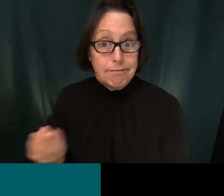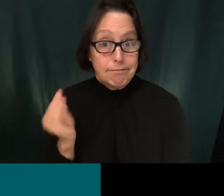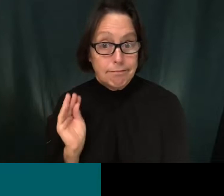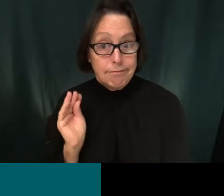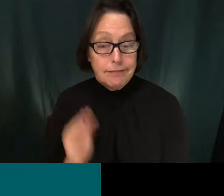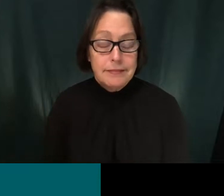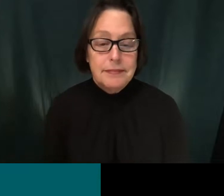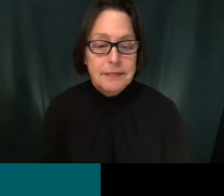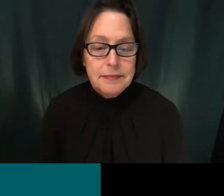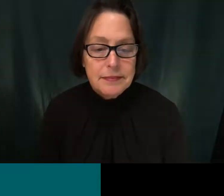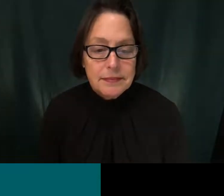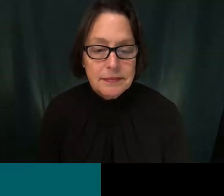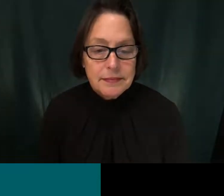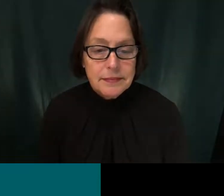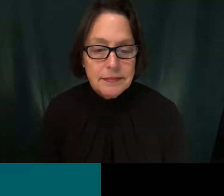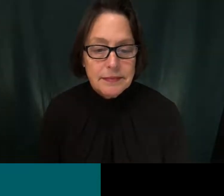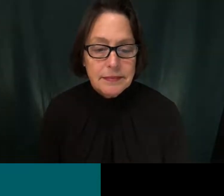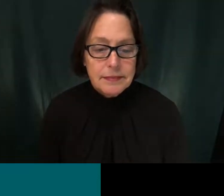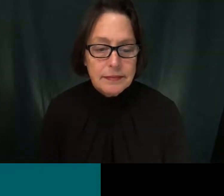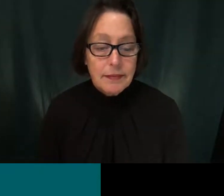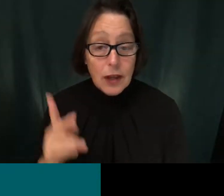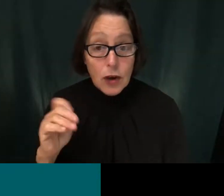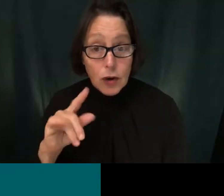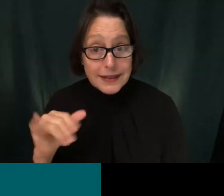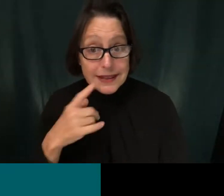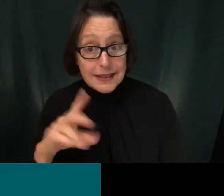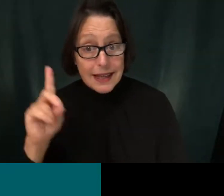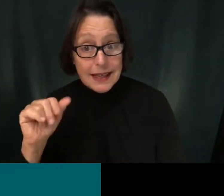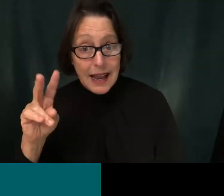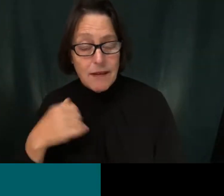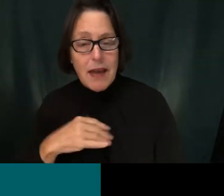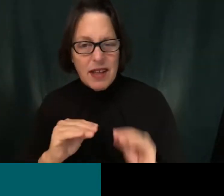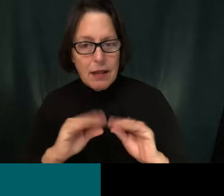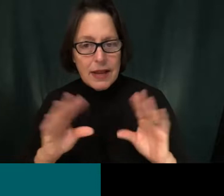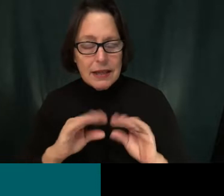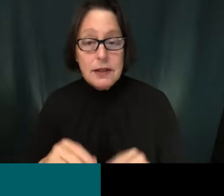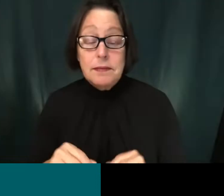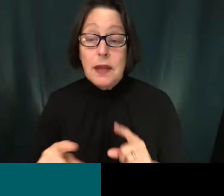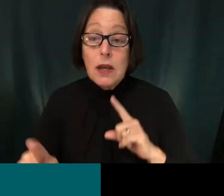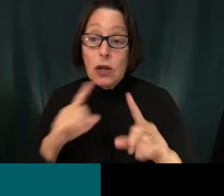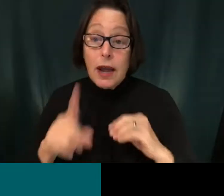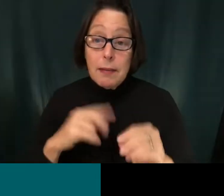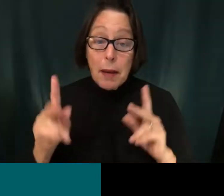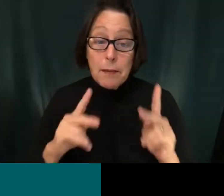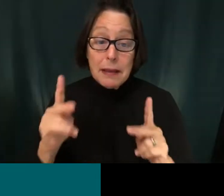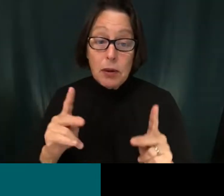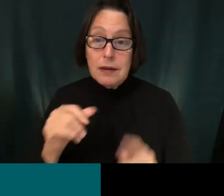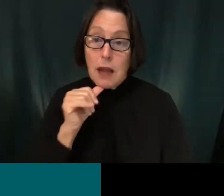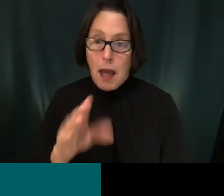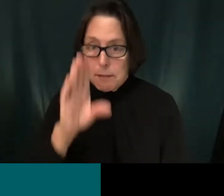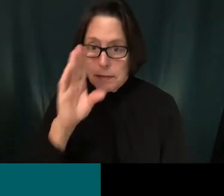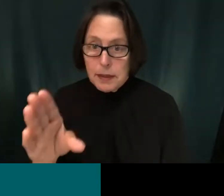All right. So Dave was able to give some clarification. So he's referring to people who aren't as blunt with